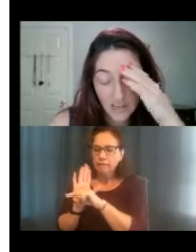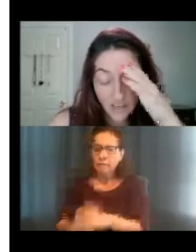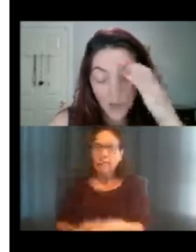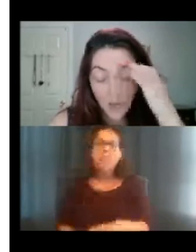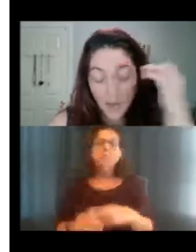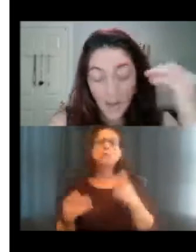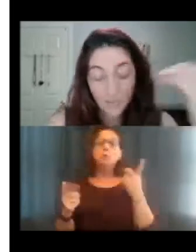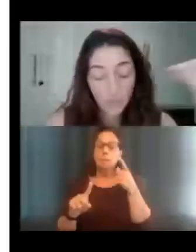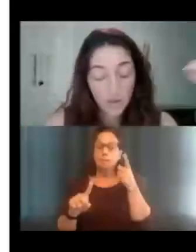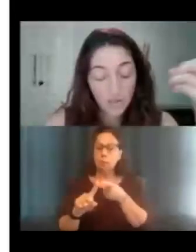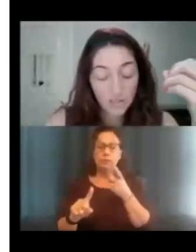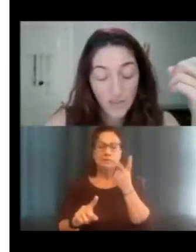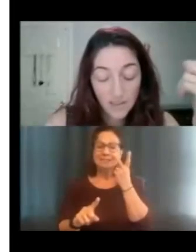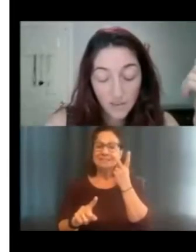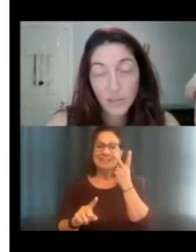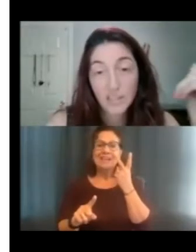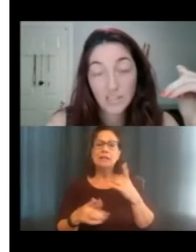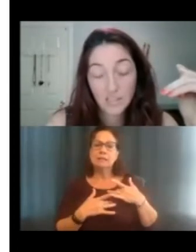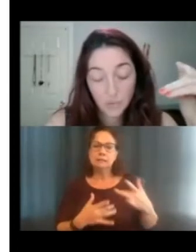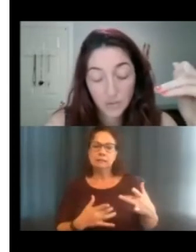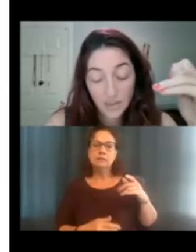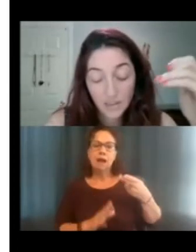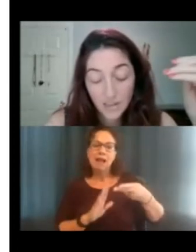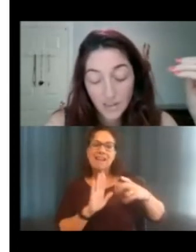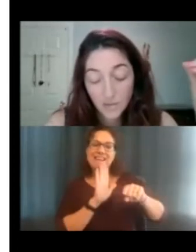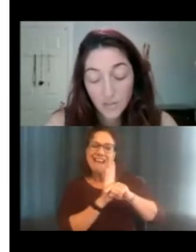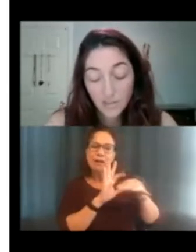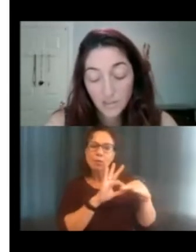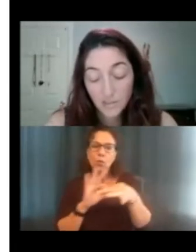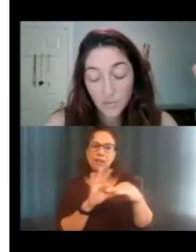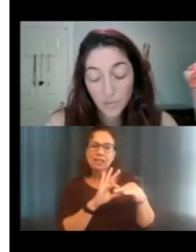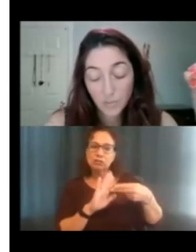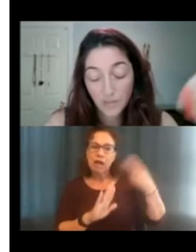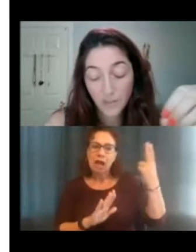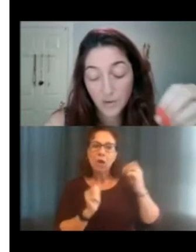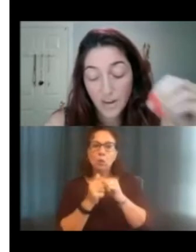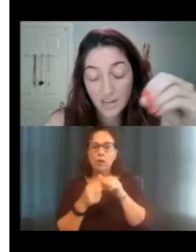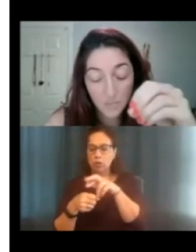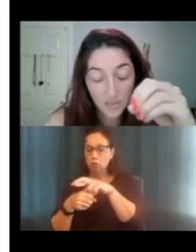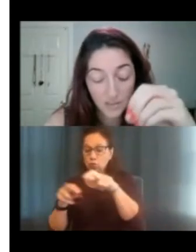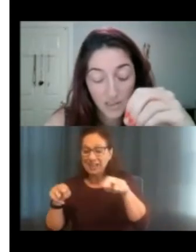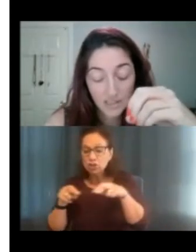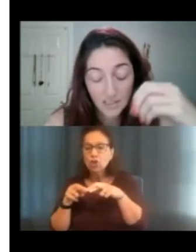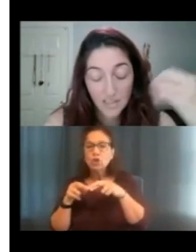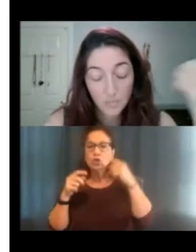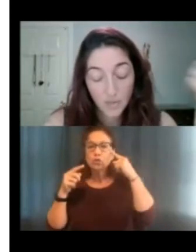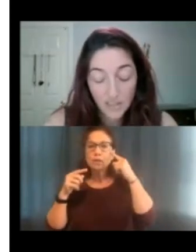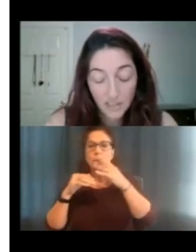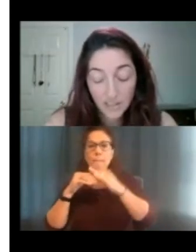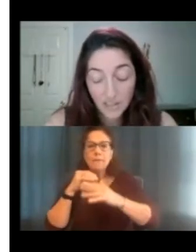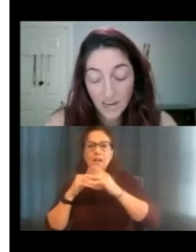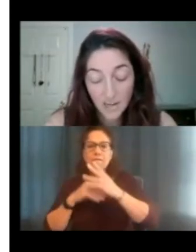there's a high preponderance of negative correlations between regional cerebral blood flow and nightmare distress,